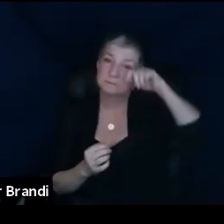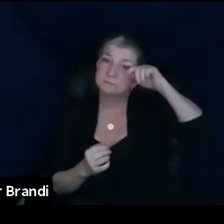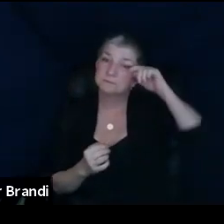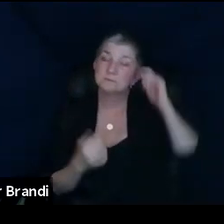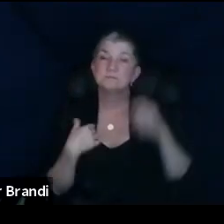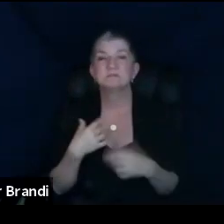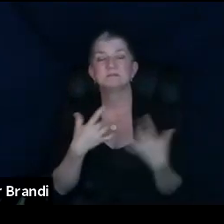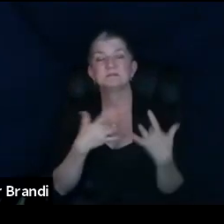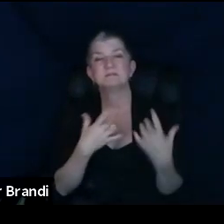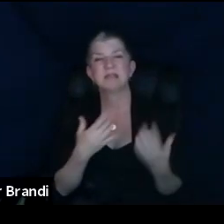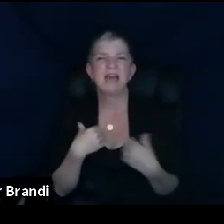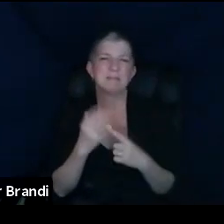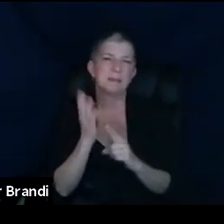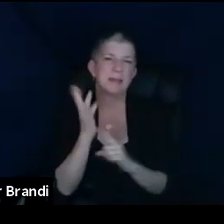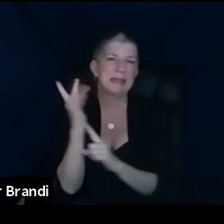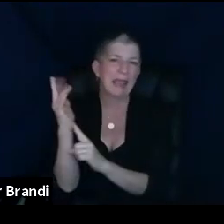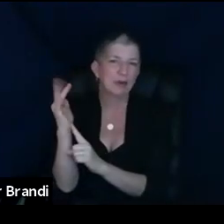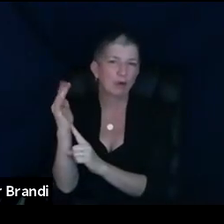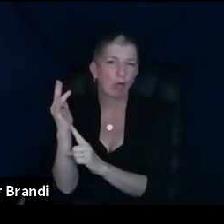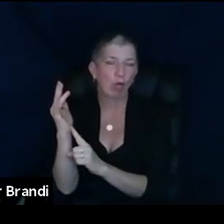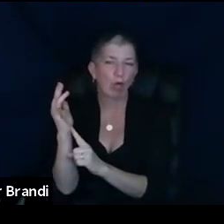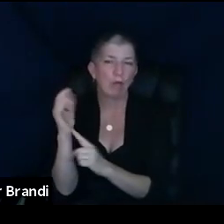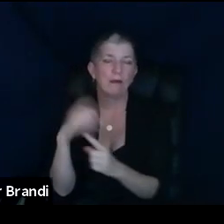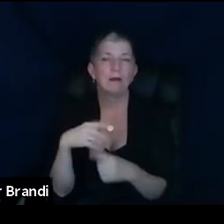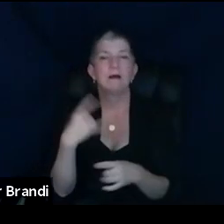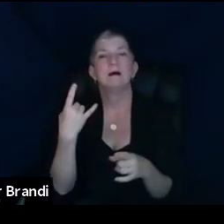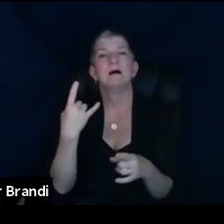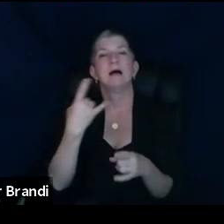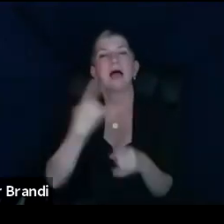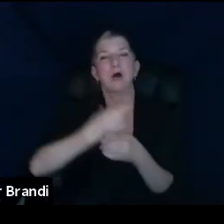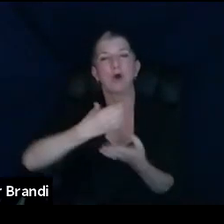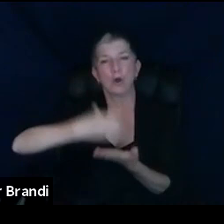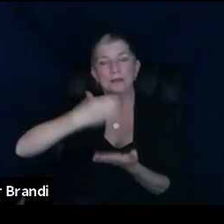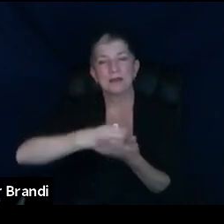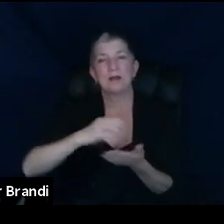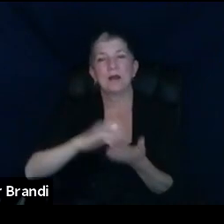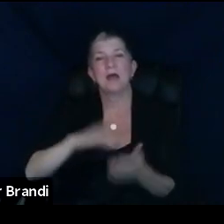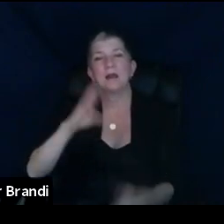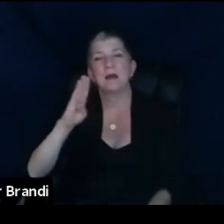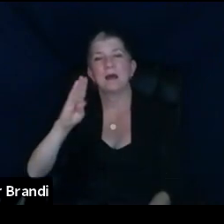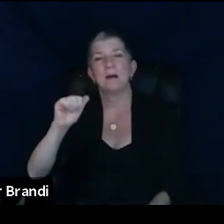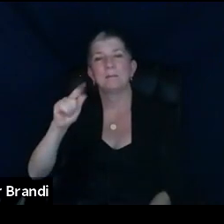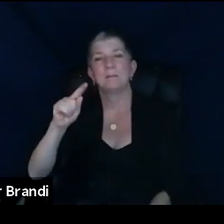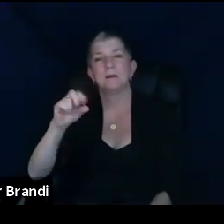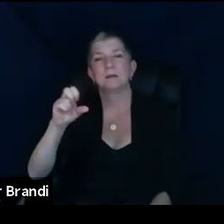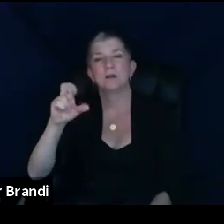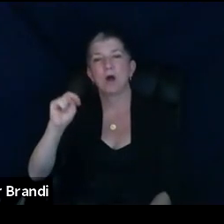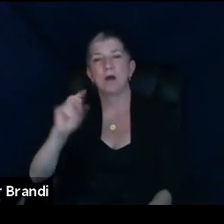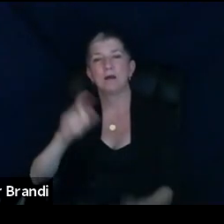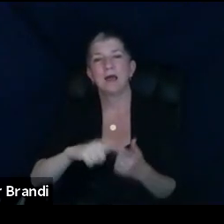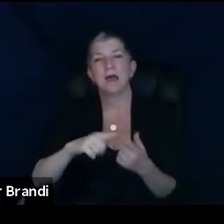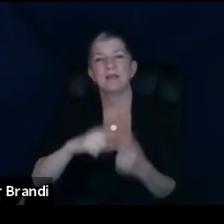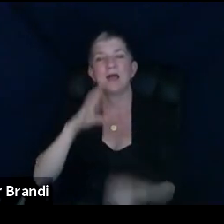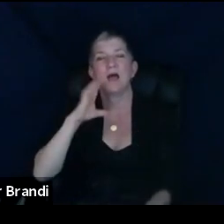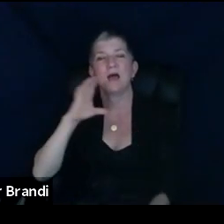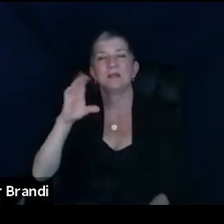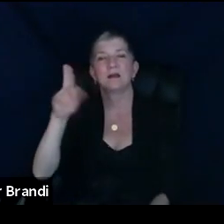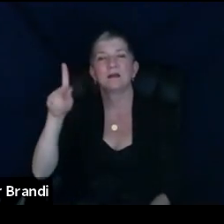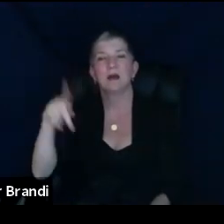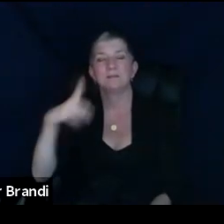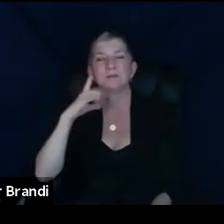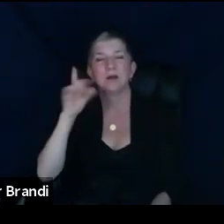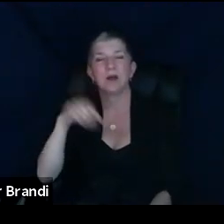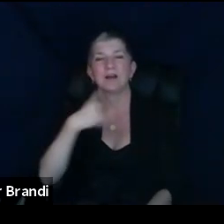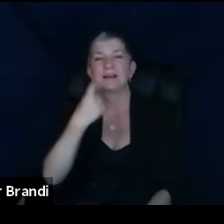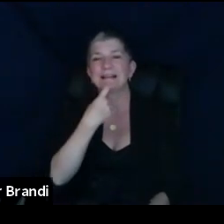candle, a container with alcohol and their batons. And then the cups themselves are glass cylinders. They almost look like little teeny